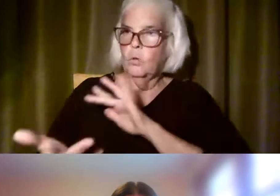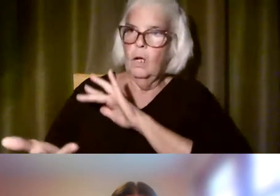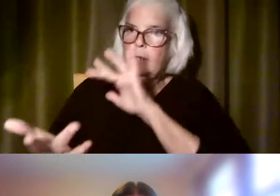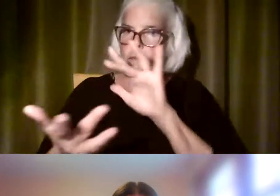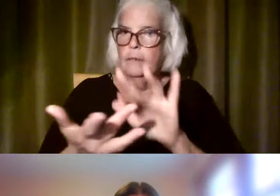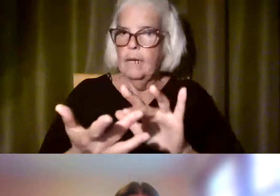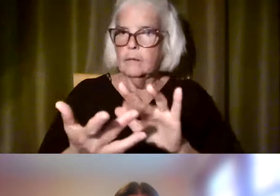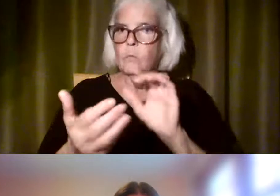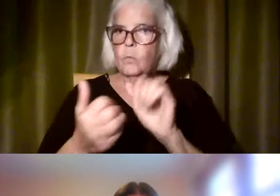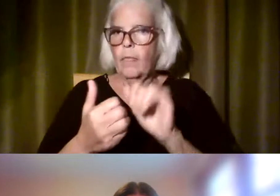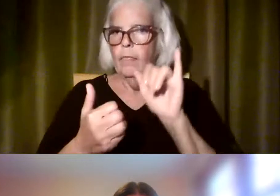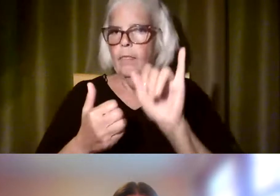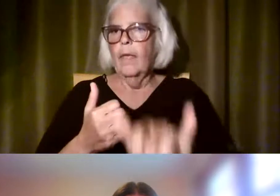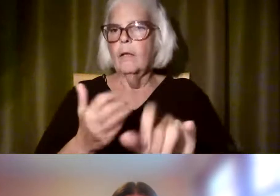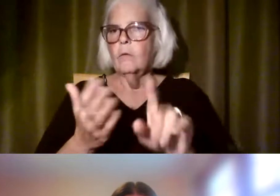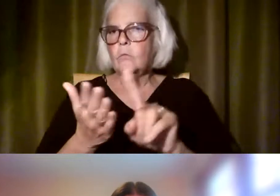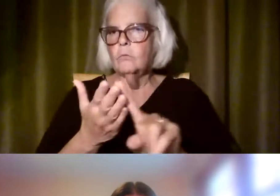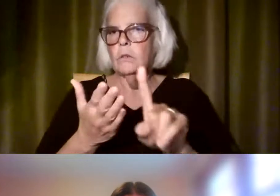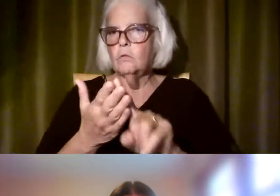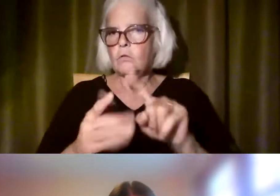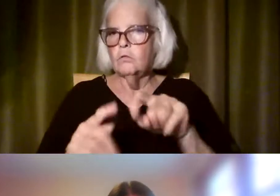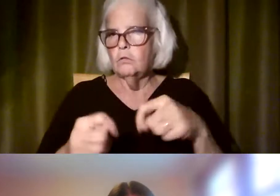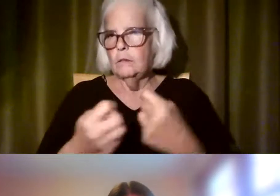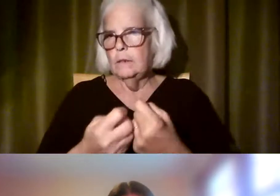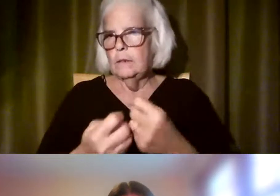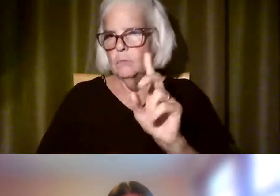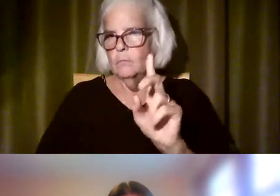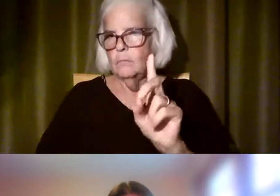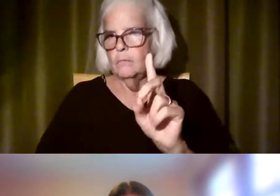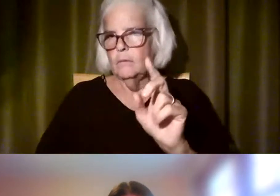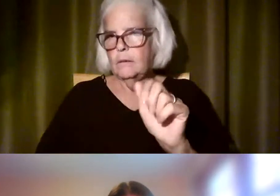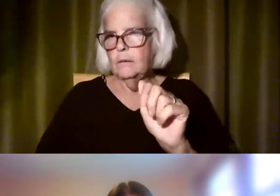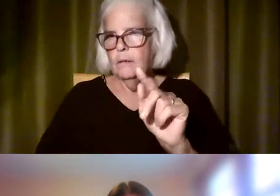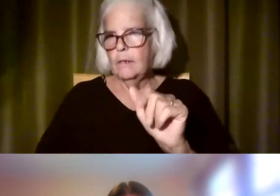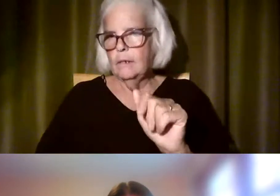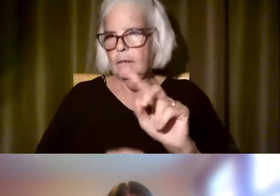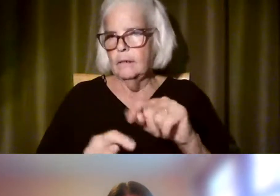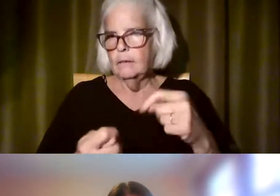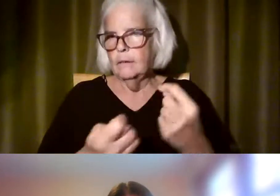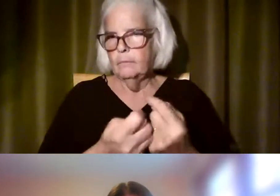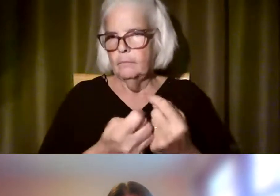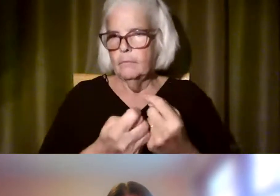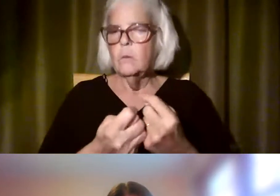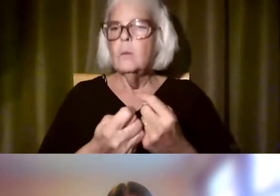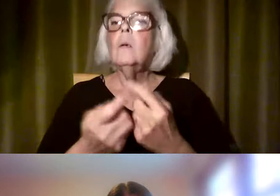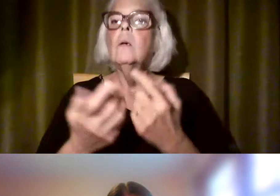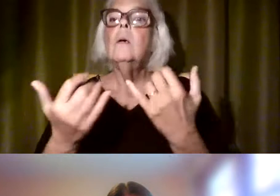Another question in the chat was about the current turnaround times for a PCR test.